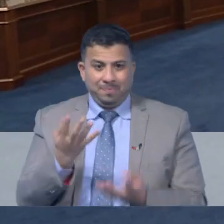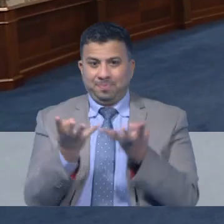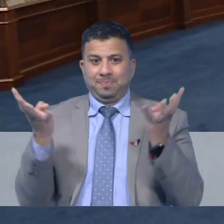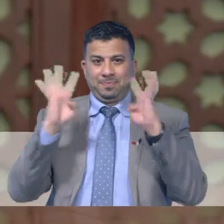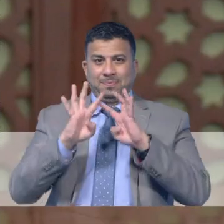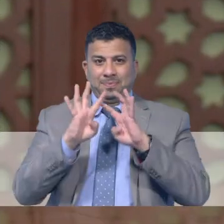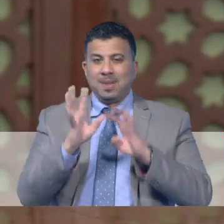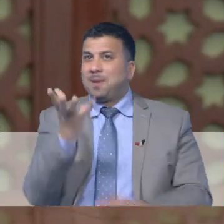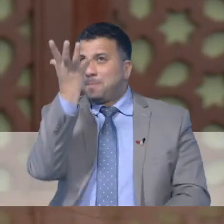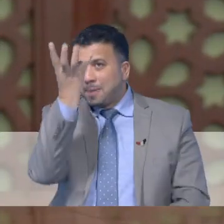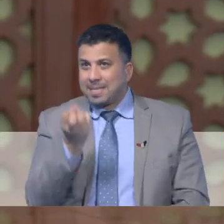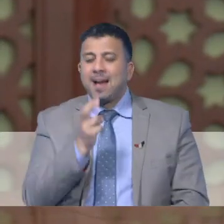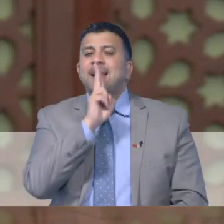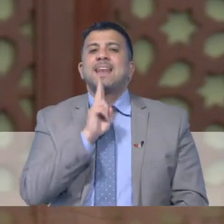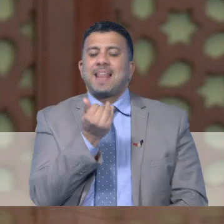good evening.